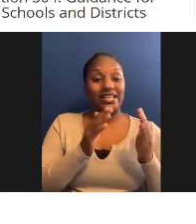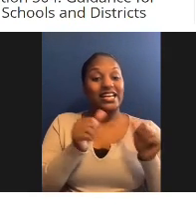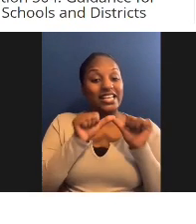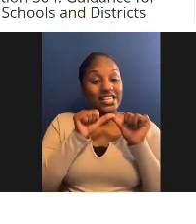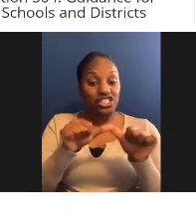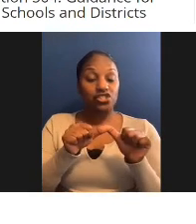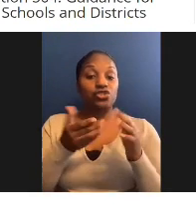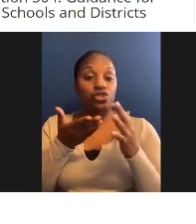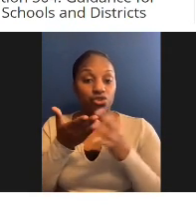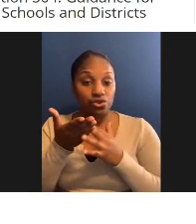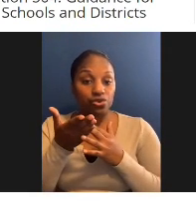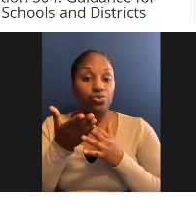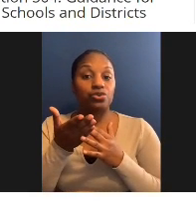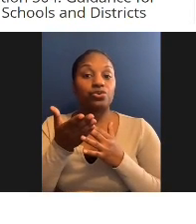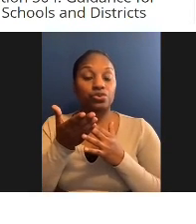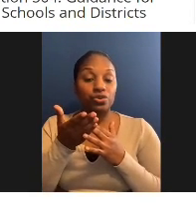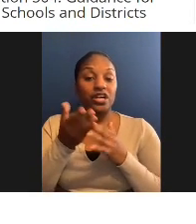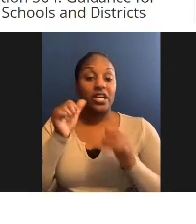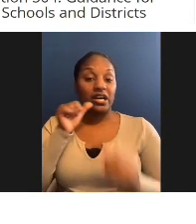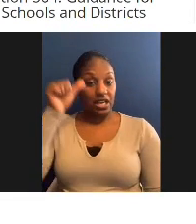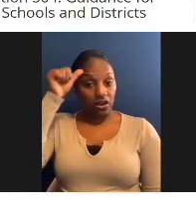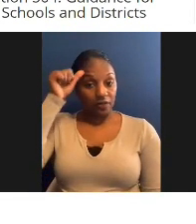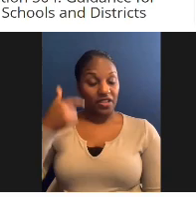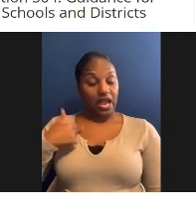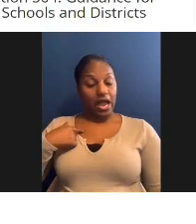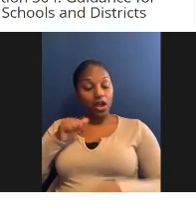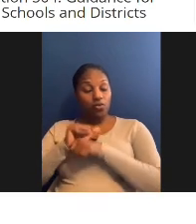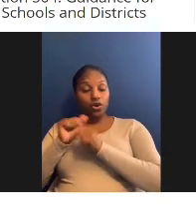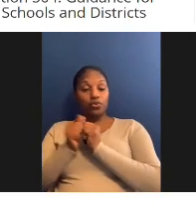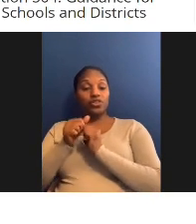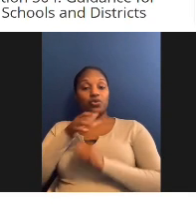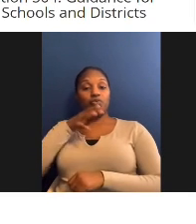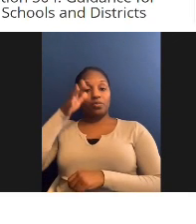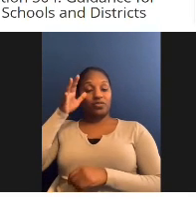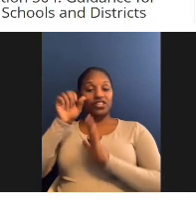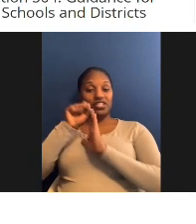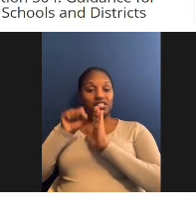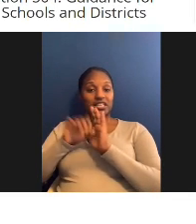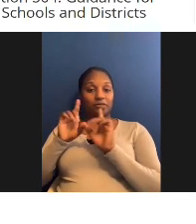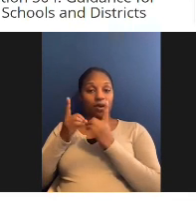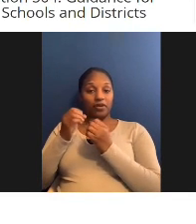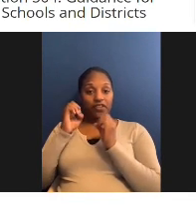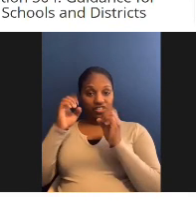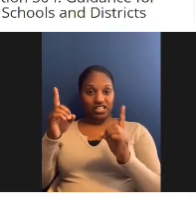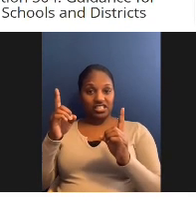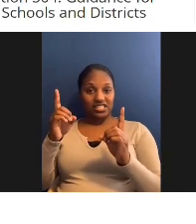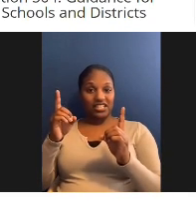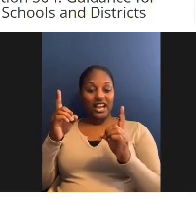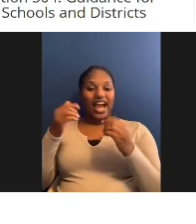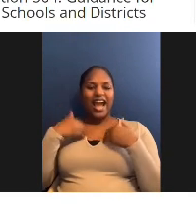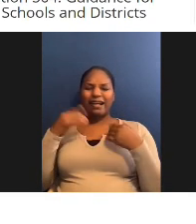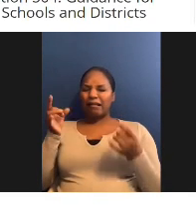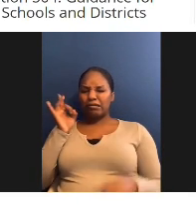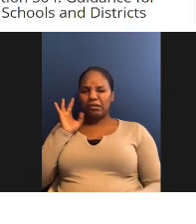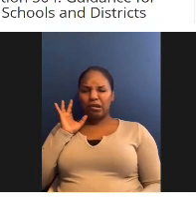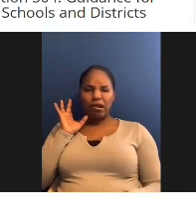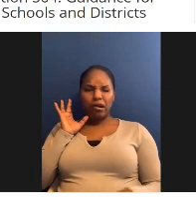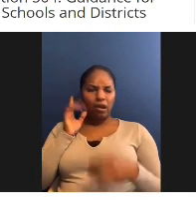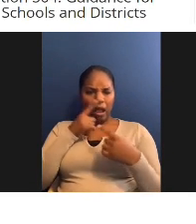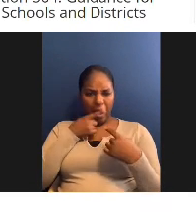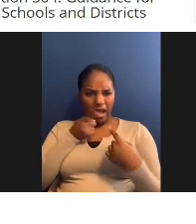worked with a lady at the State Department of Education who had horrible allergies. She went